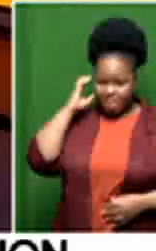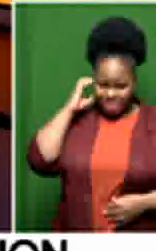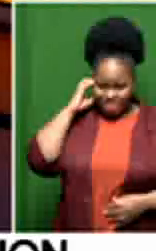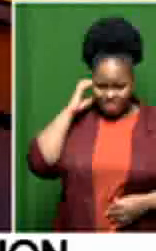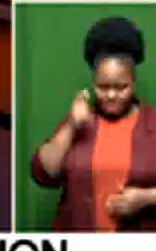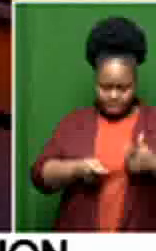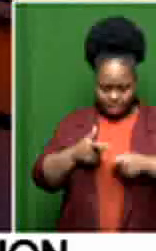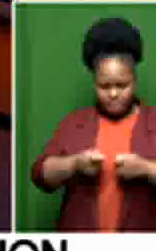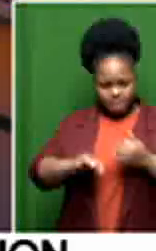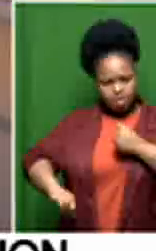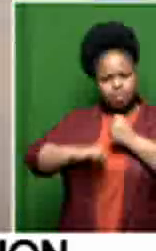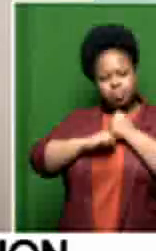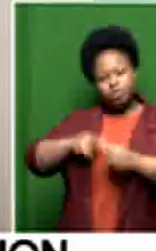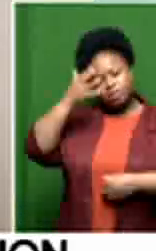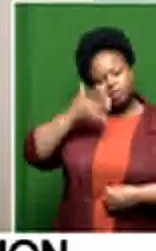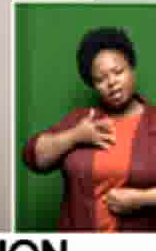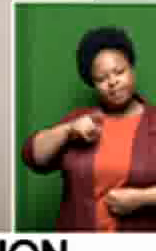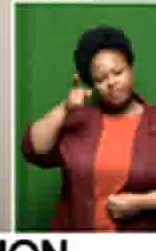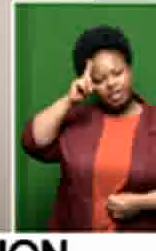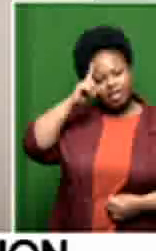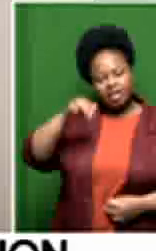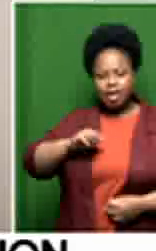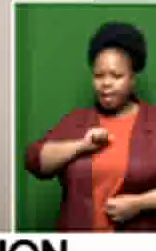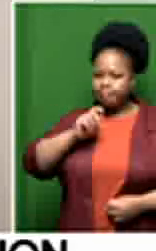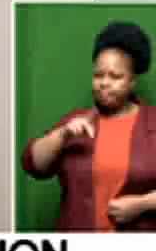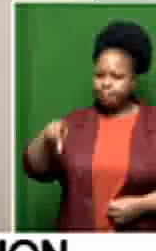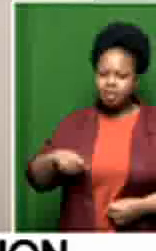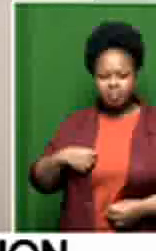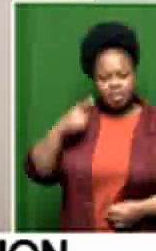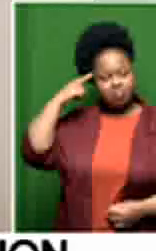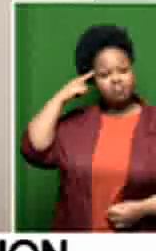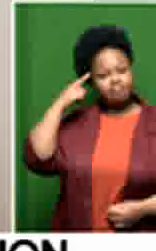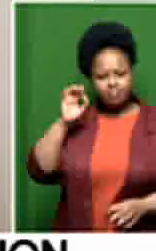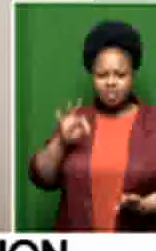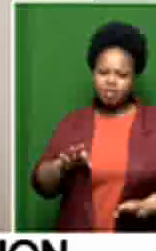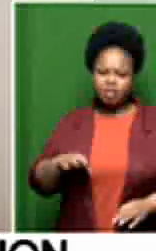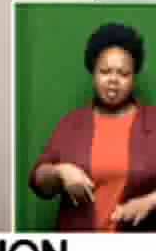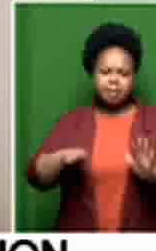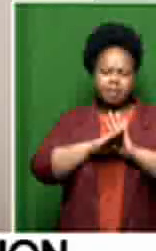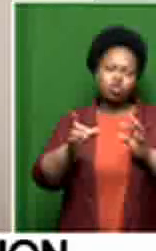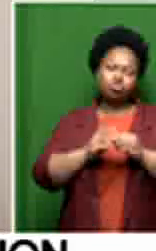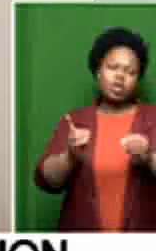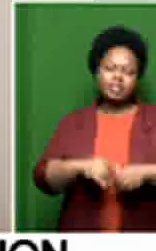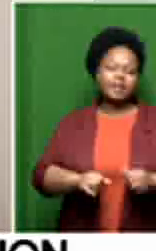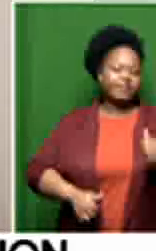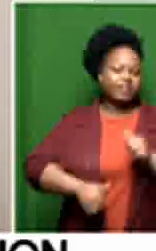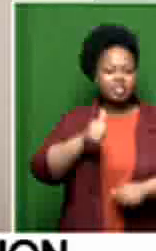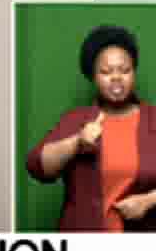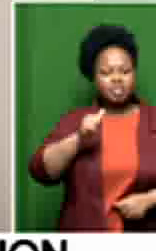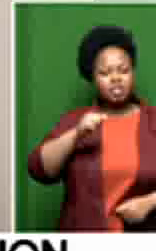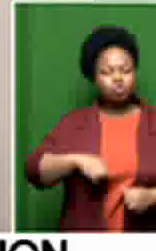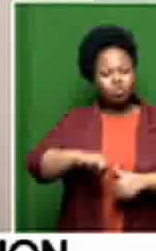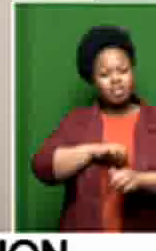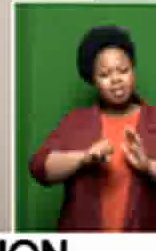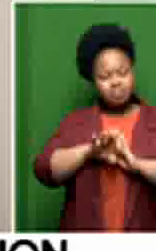phones and download and support this African app, I see this app being a billion-dollar app, Africa's first billion-dollar social